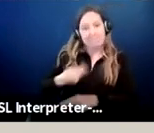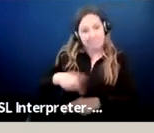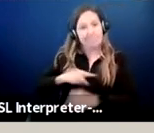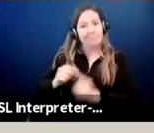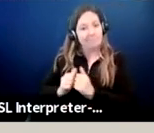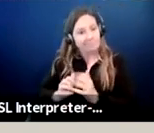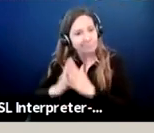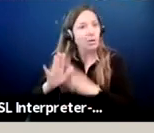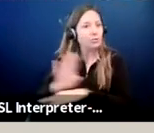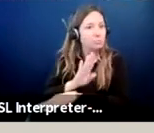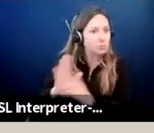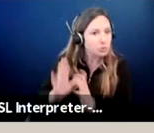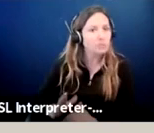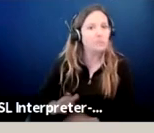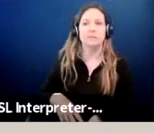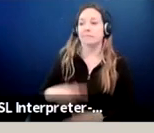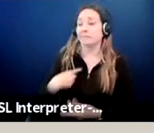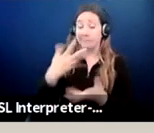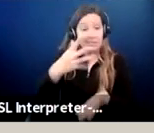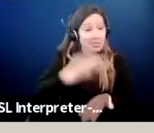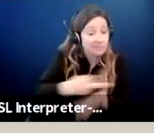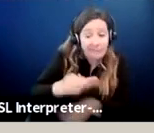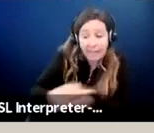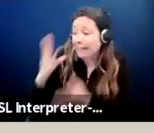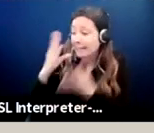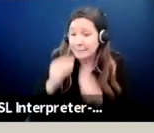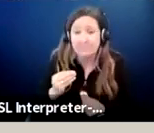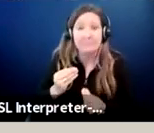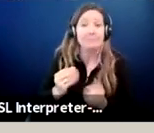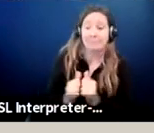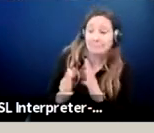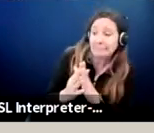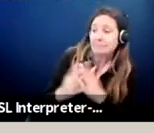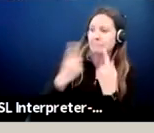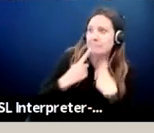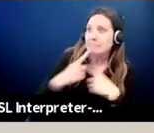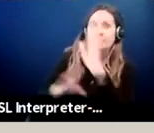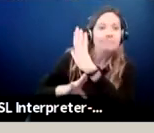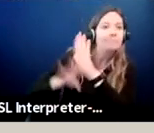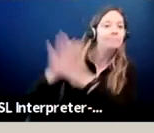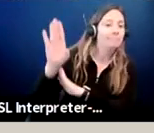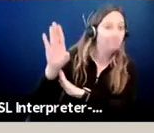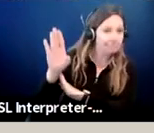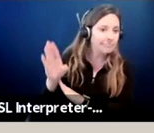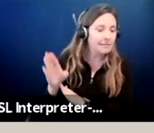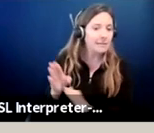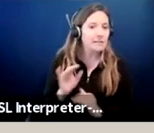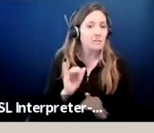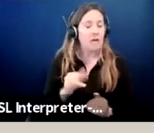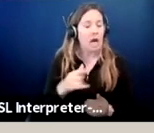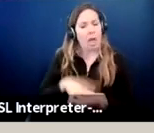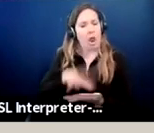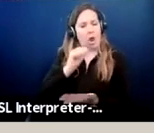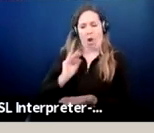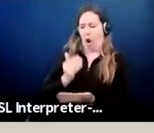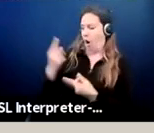scale-ups, failures, learn and exit successfully. And when we were raising money, when we started,